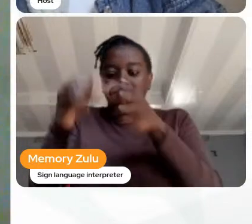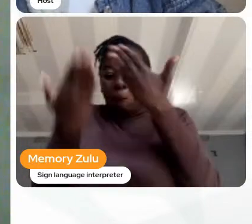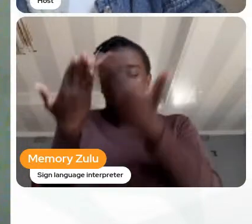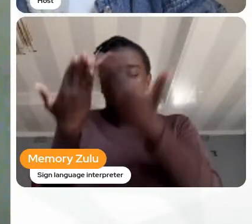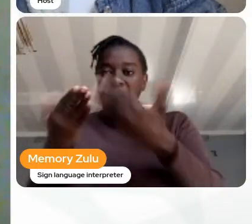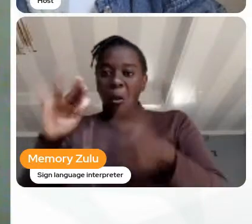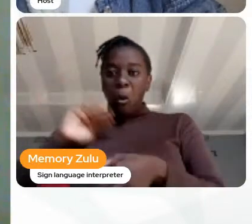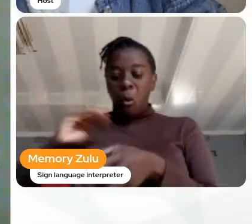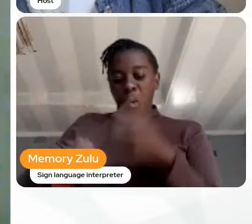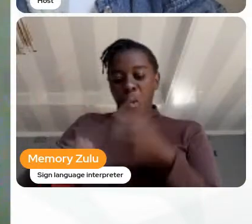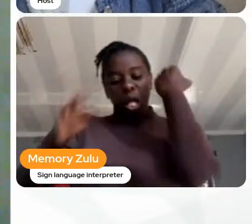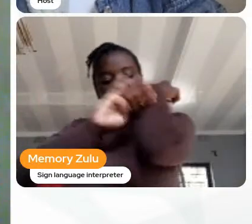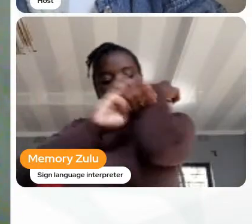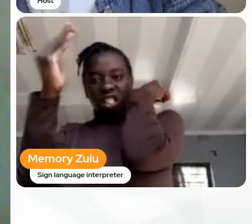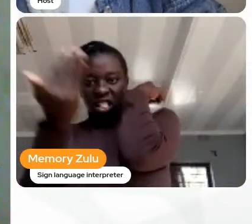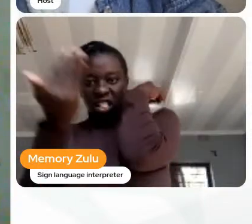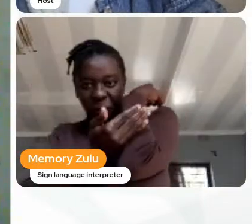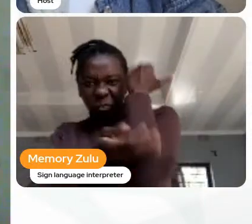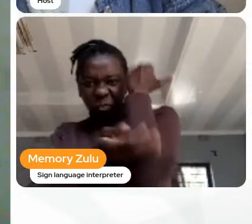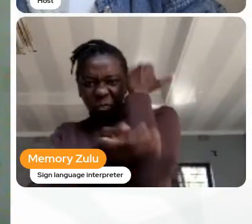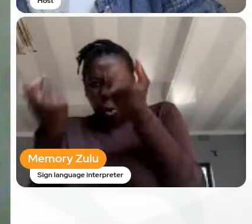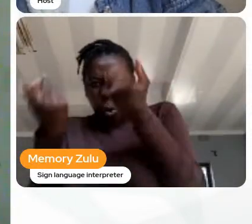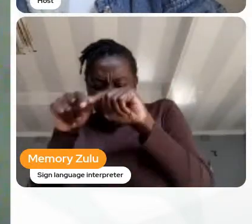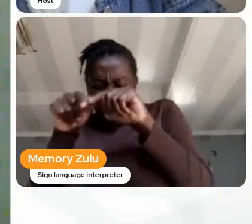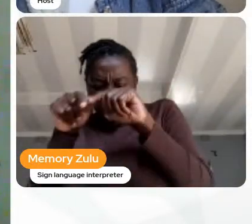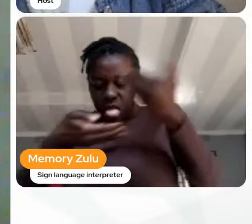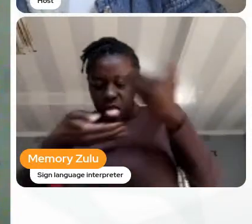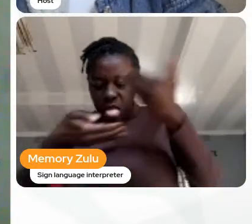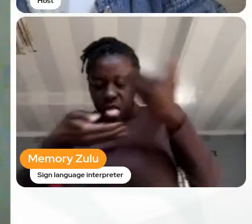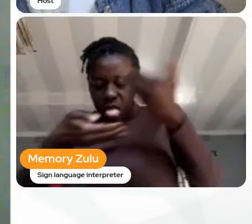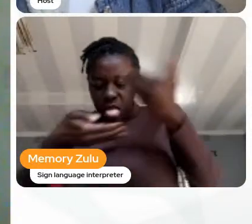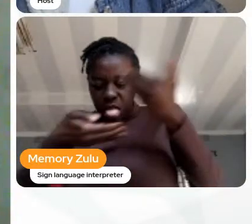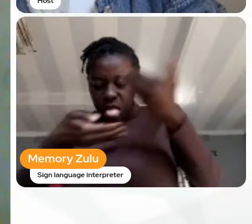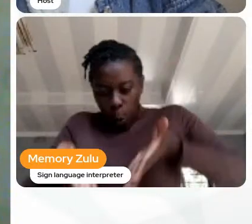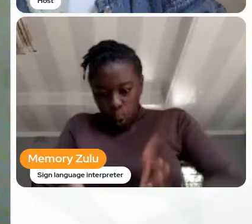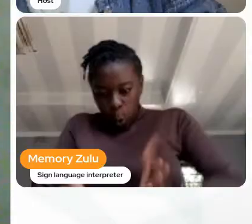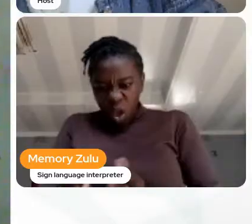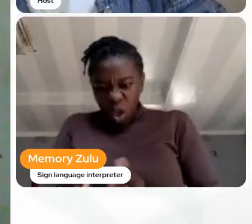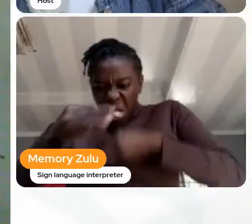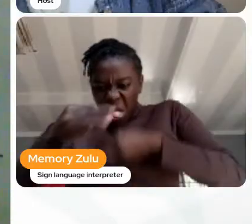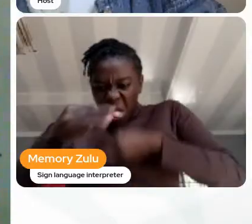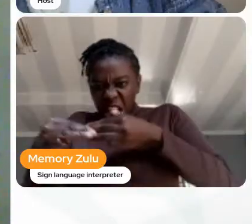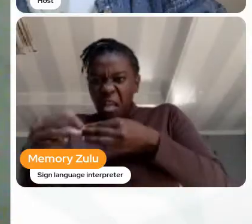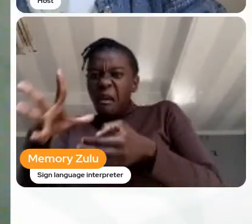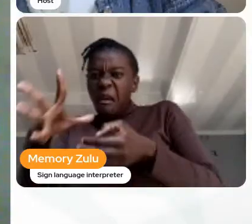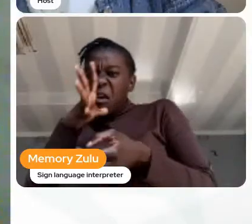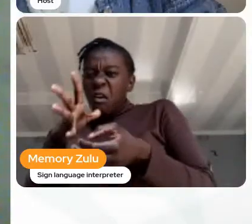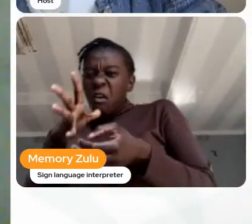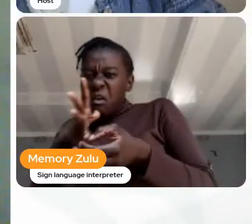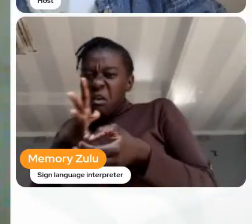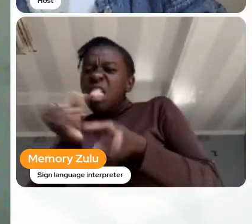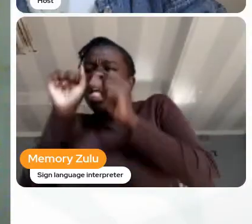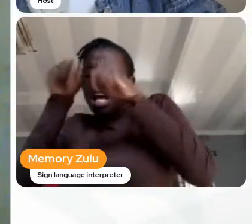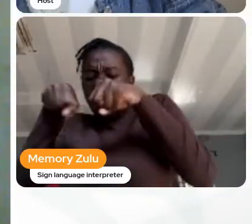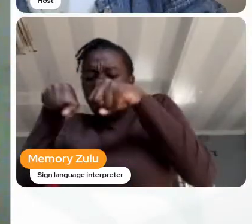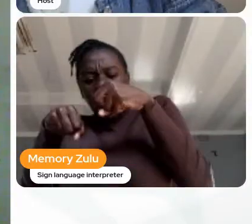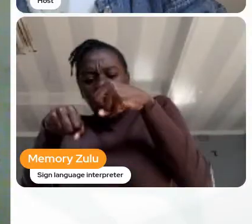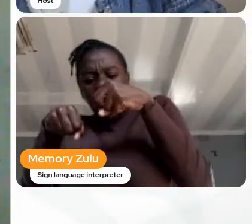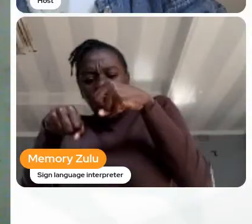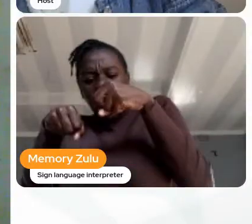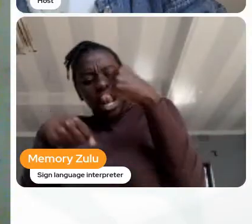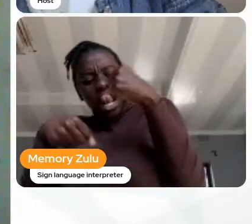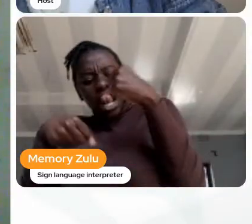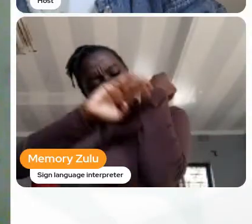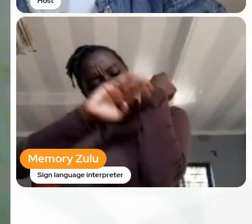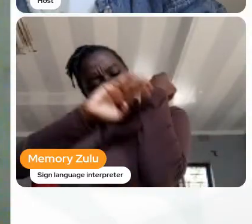of UTIs now, we are saying UTI is also an abbreviation of